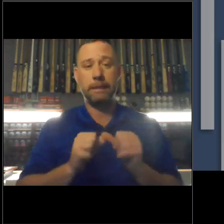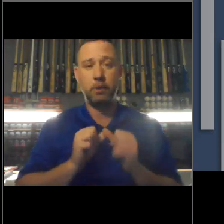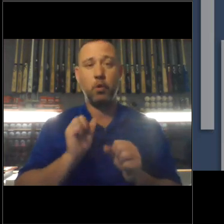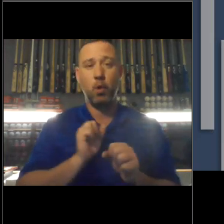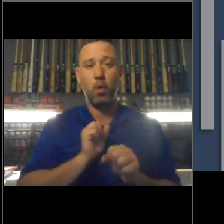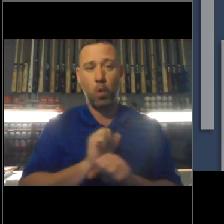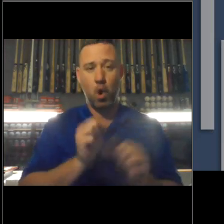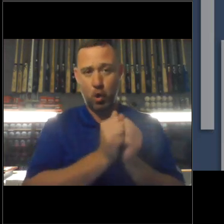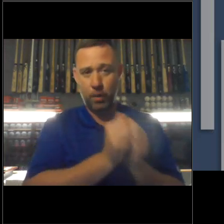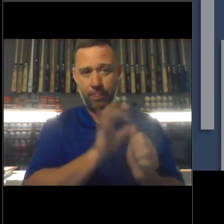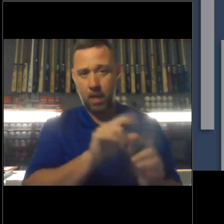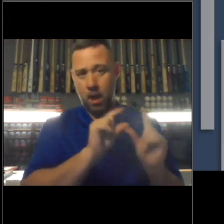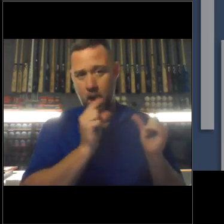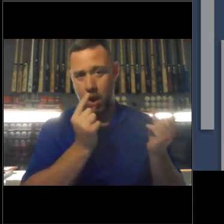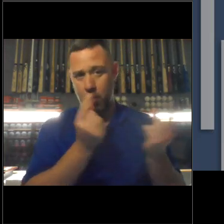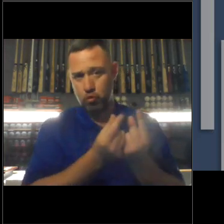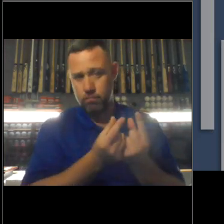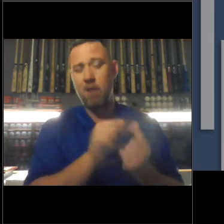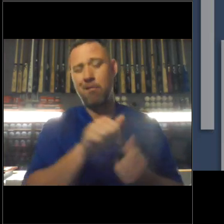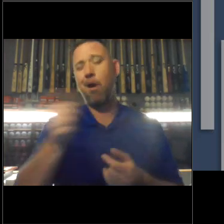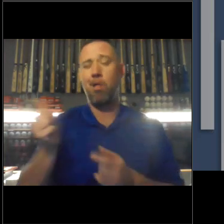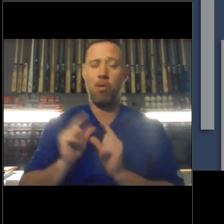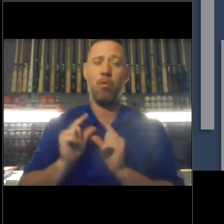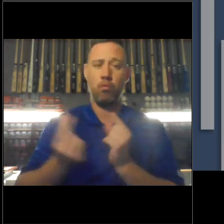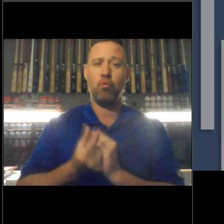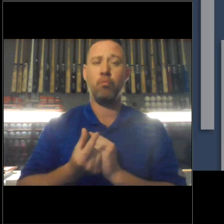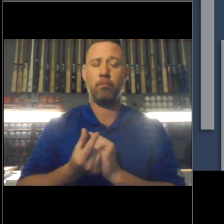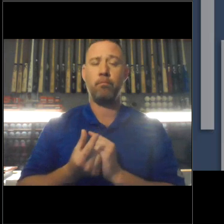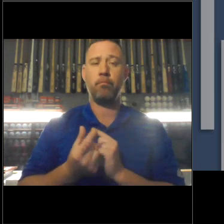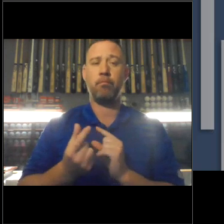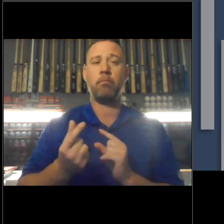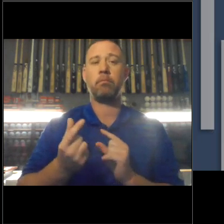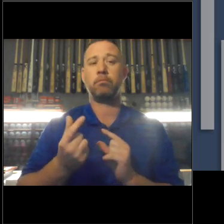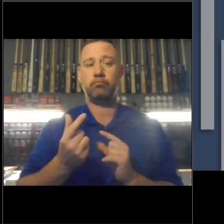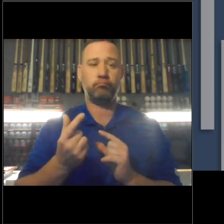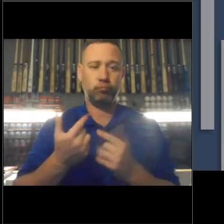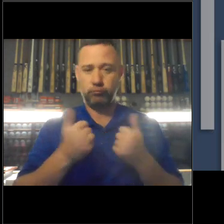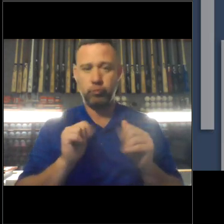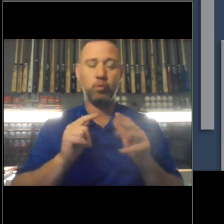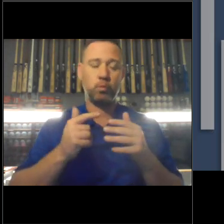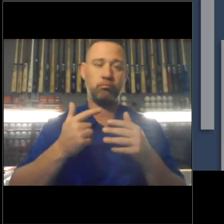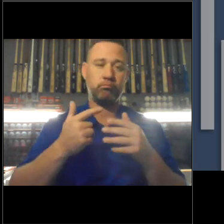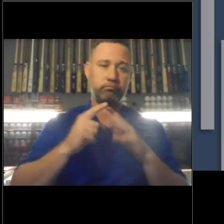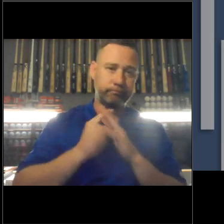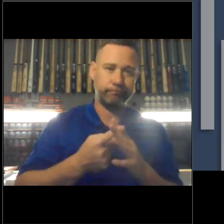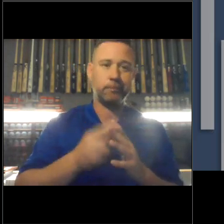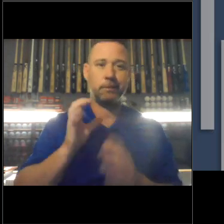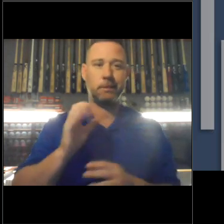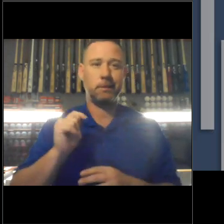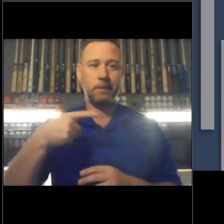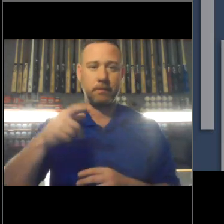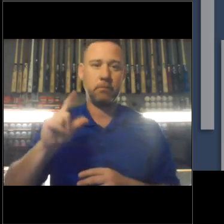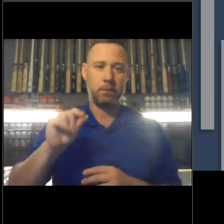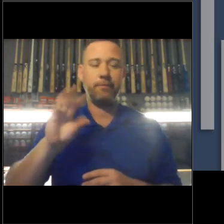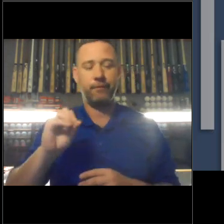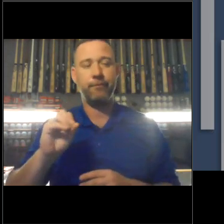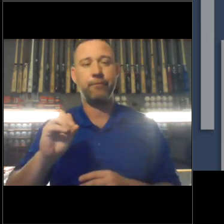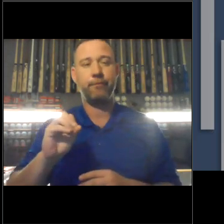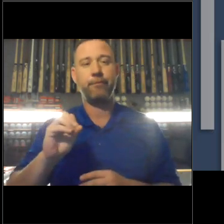group, as well as other groups, as we're looking to implement CTP 2050. And